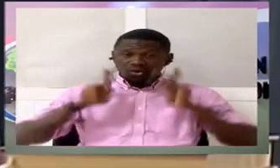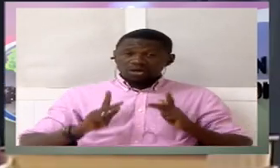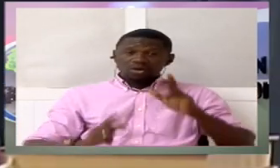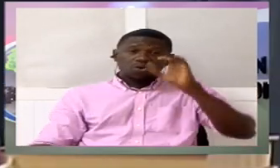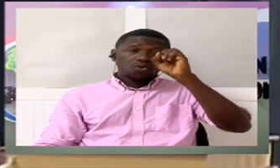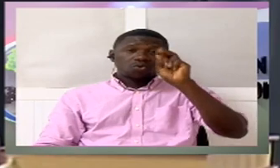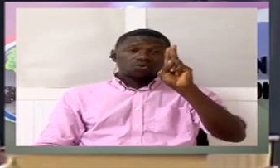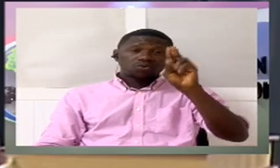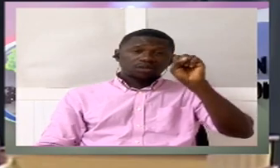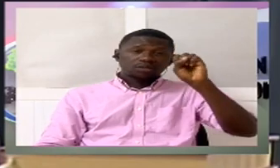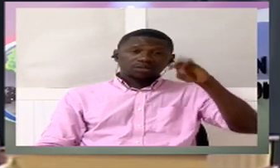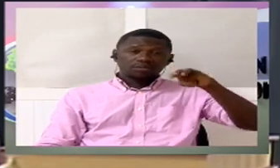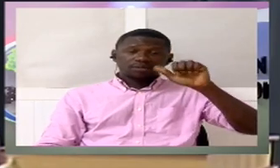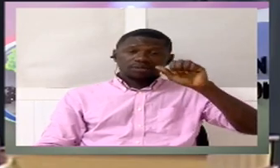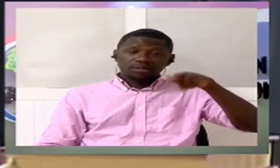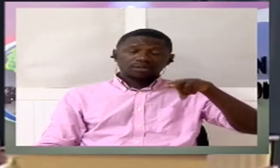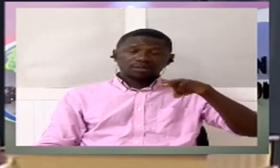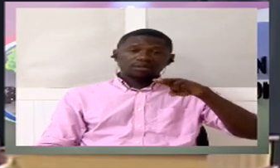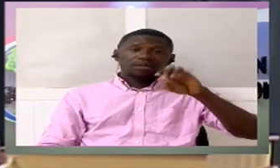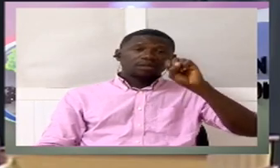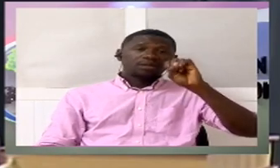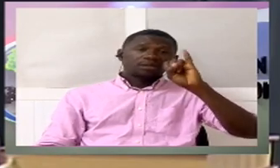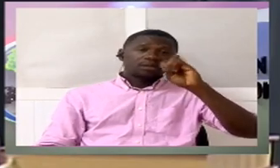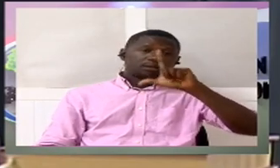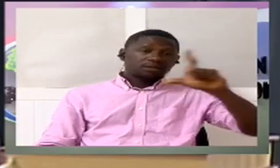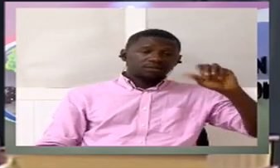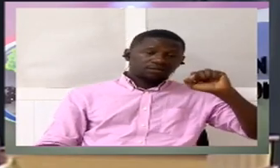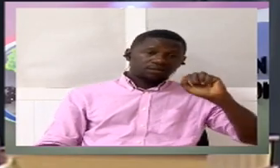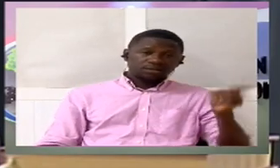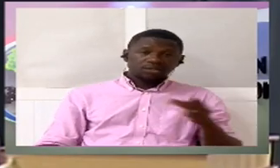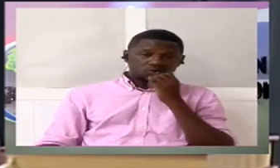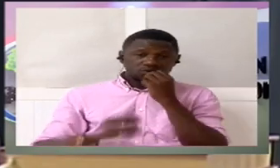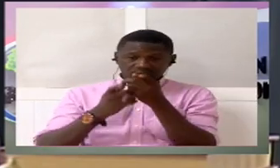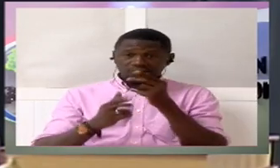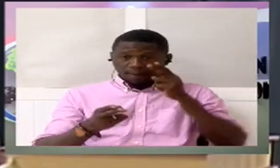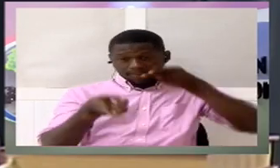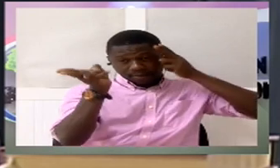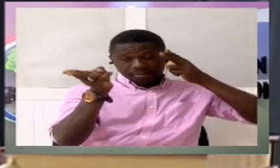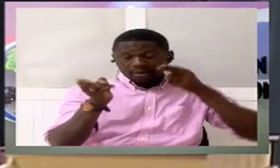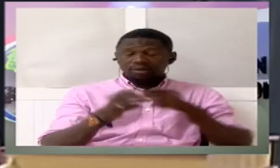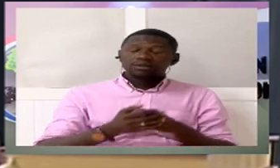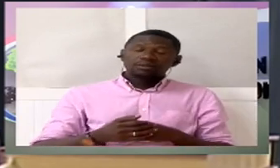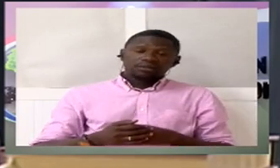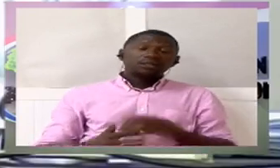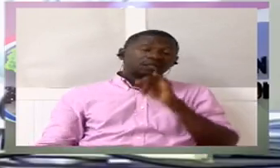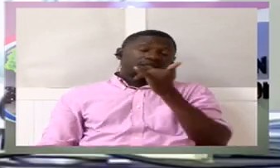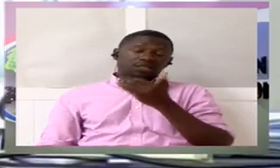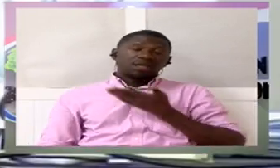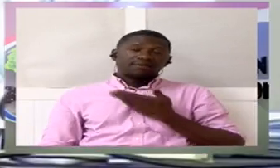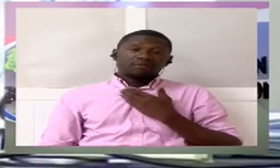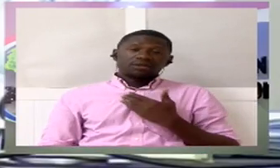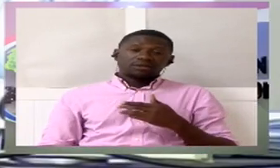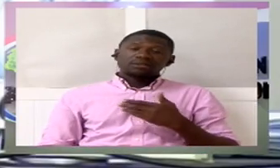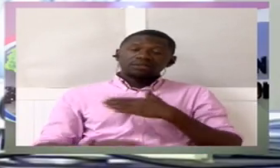Usman Silla ya bunki dola. Ah, ya bunki dola la korra bundat. Yes, he was shot at the front of his compound. Did